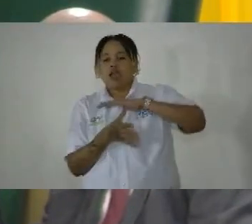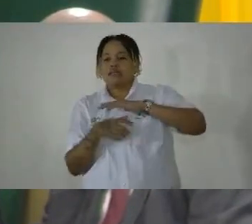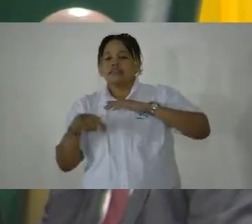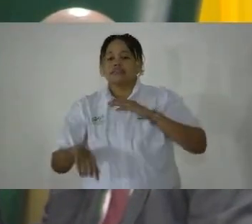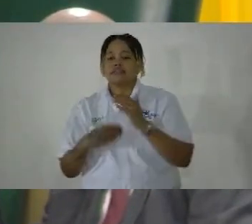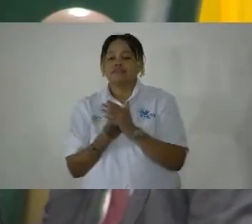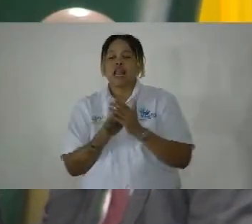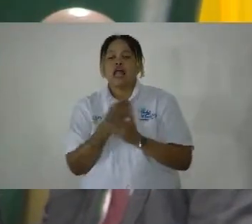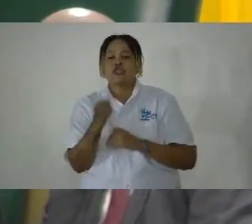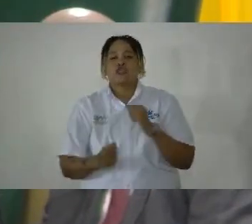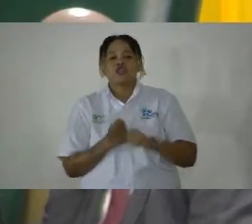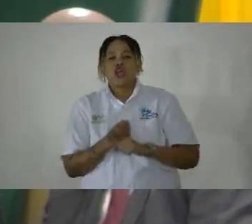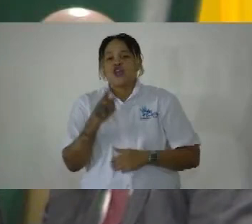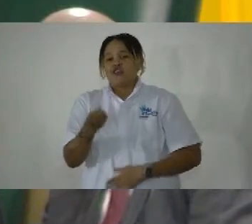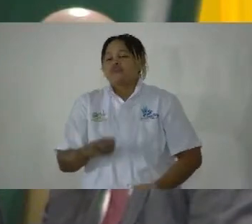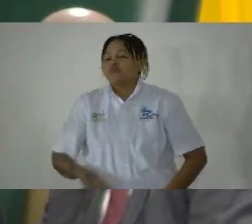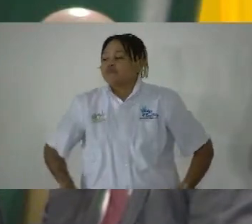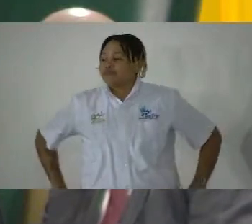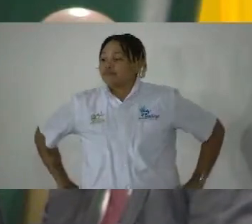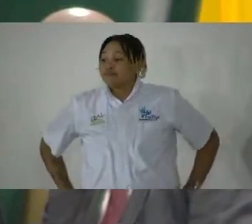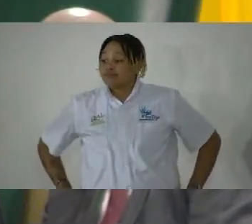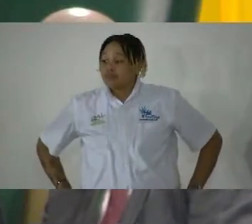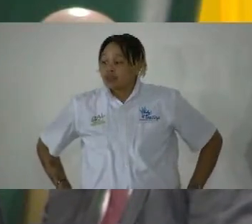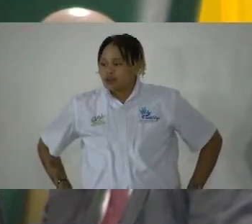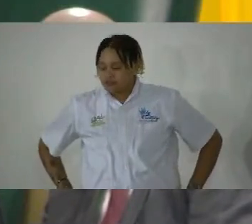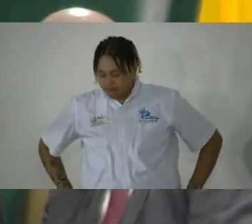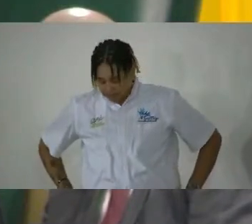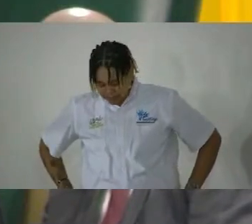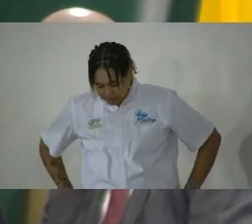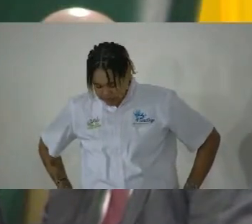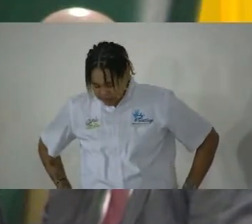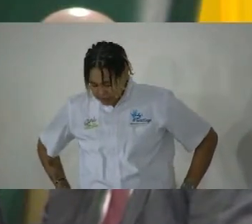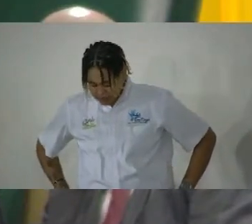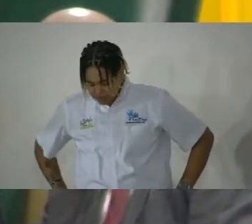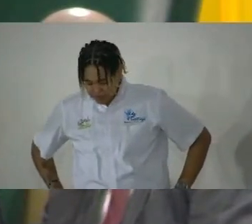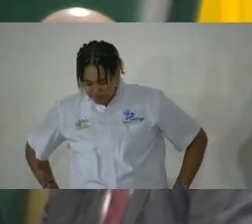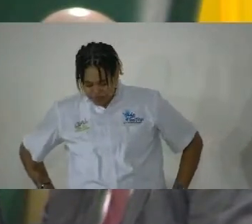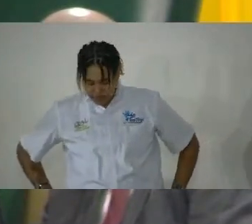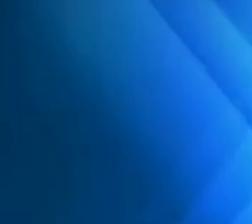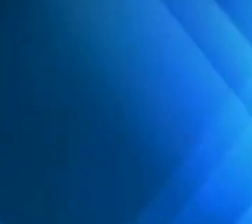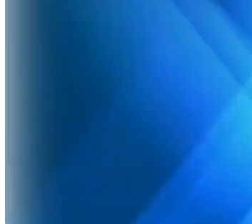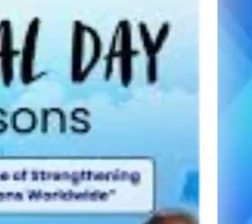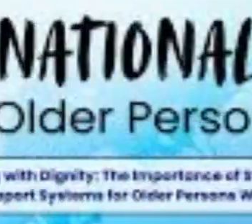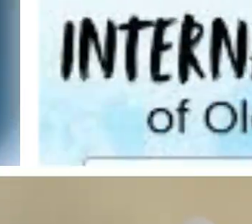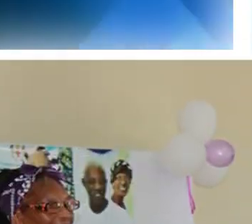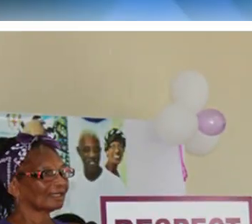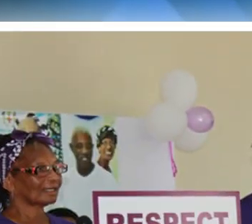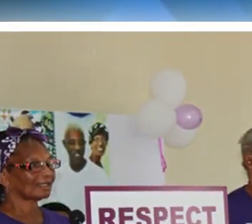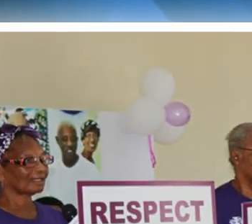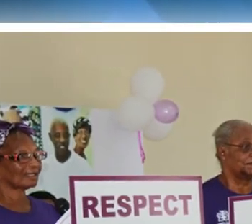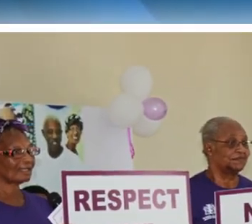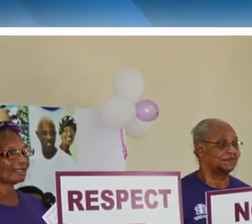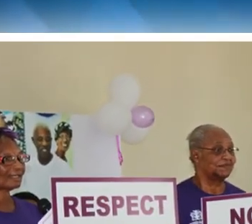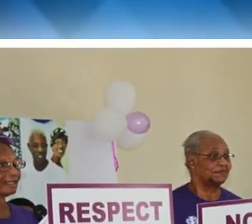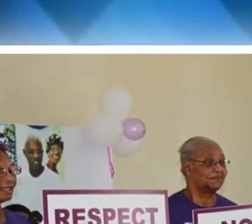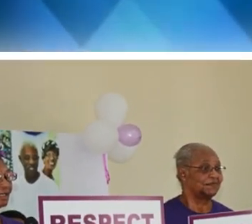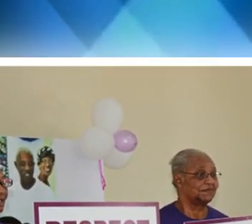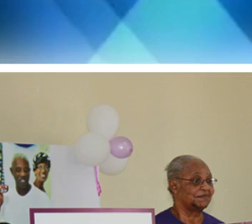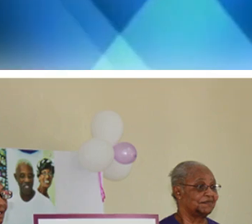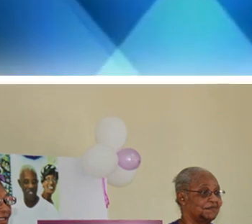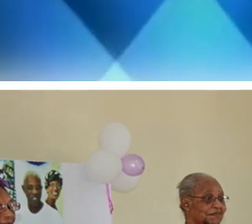this financial year. Additionally, we are empowering our seniors 60 and over